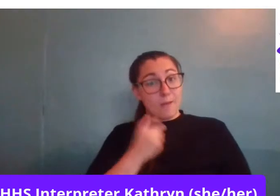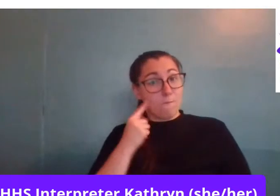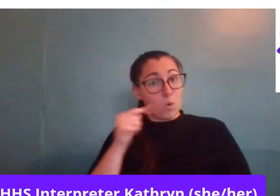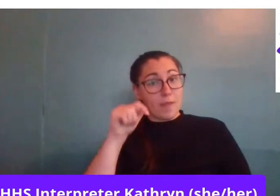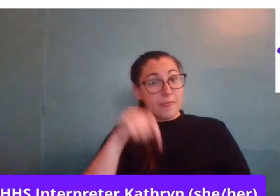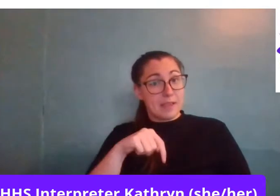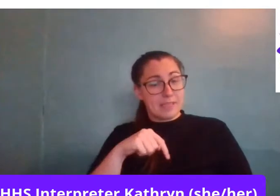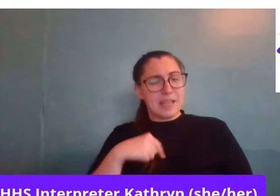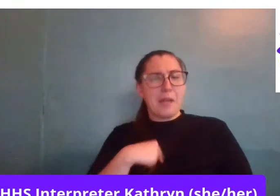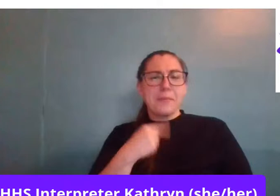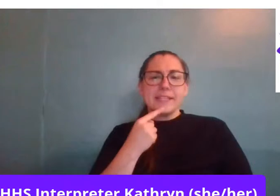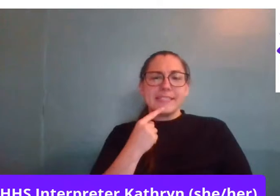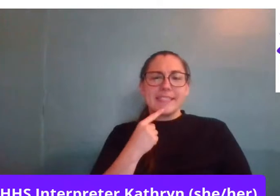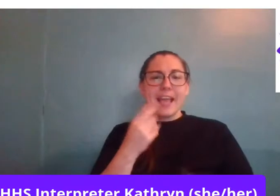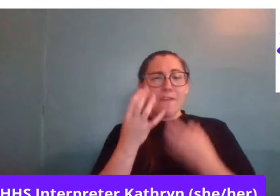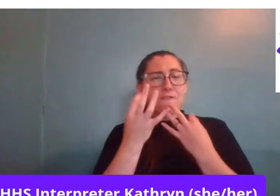say